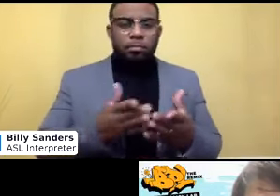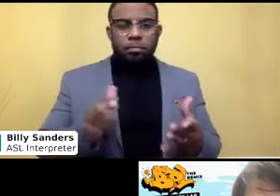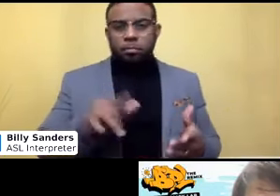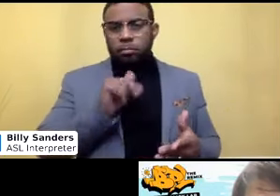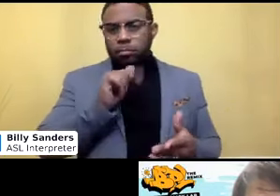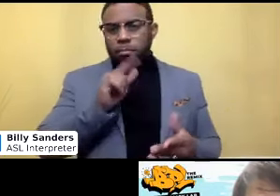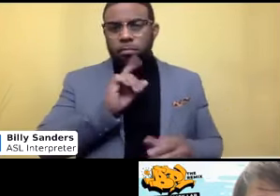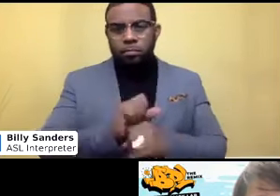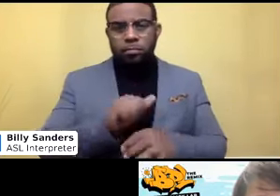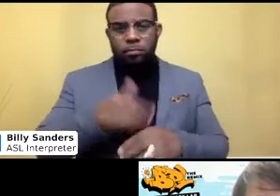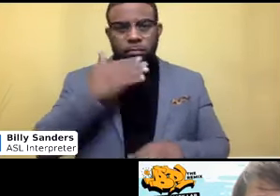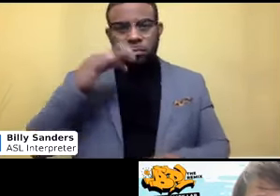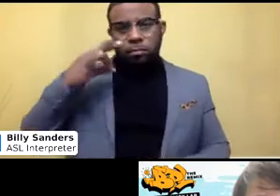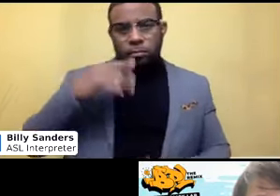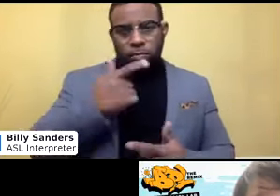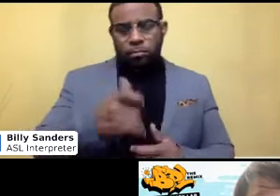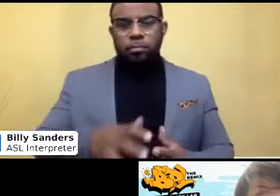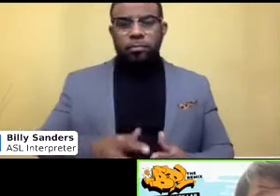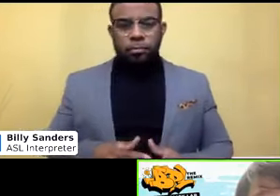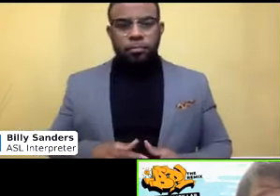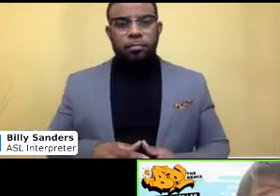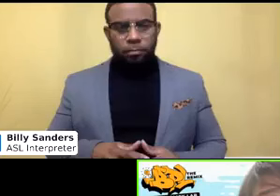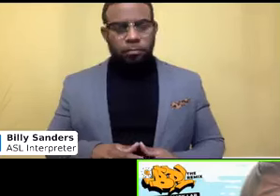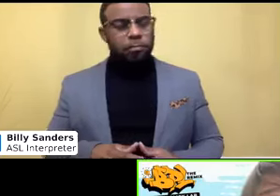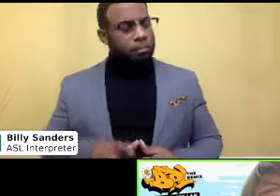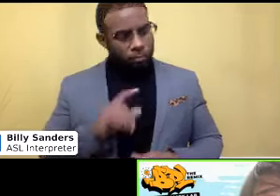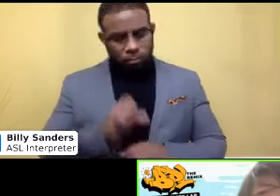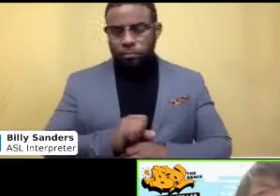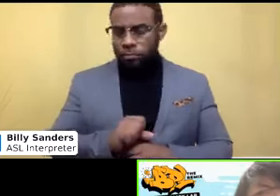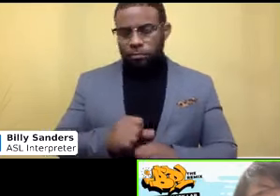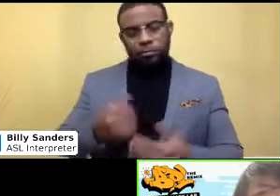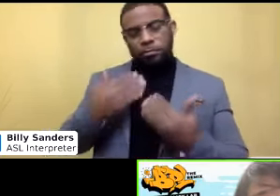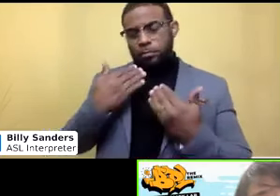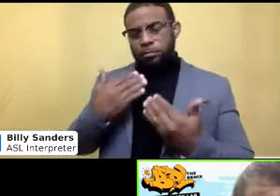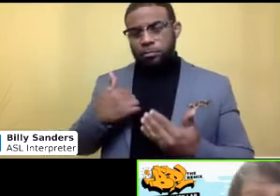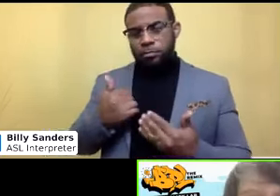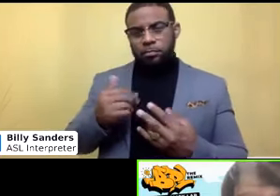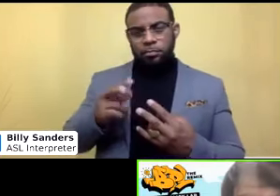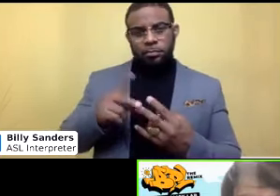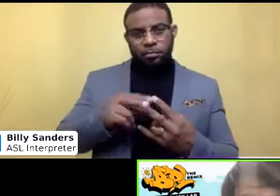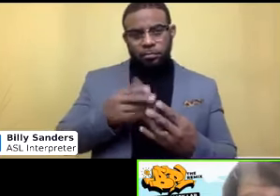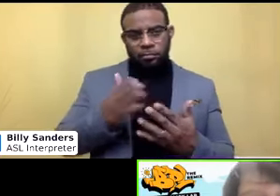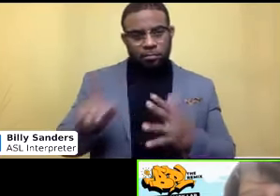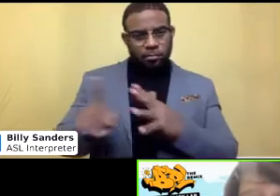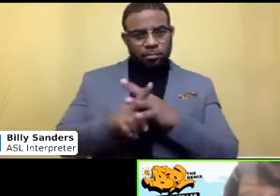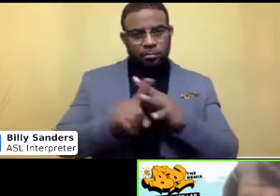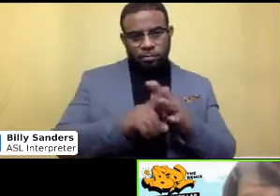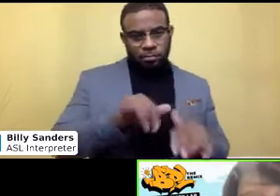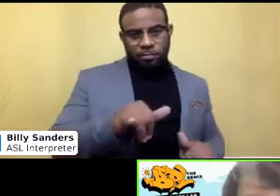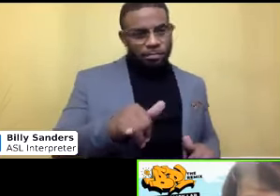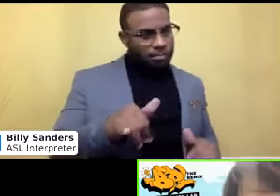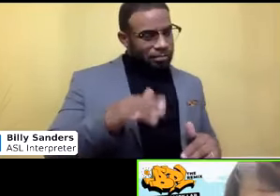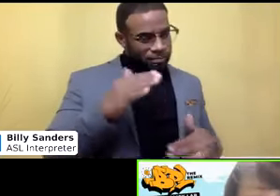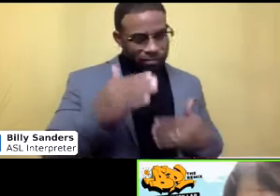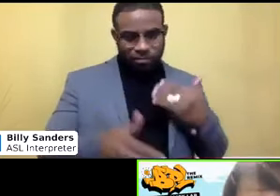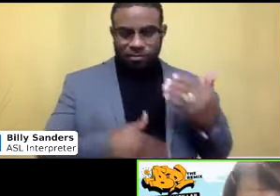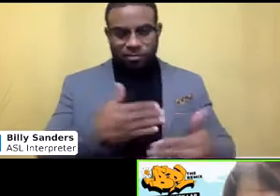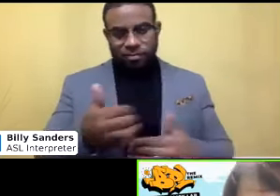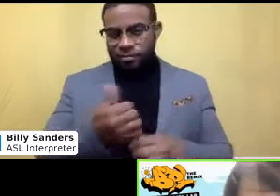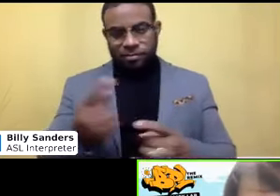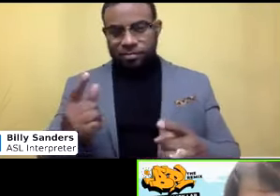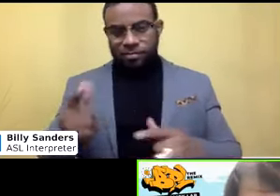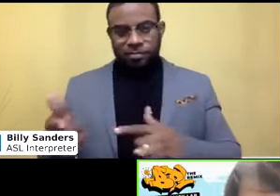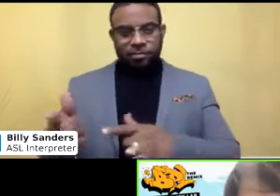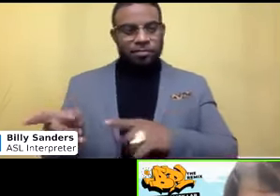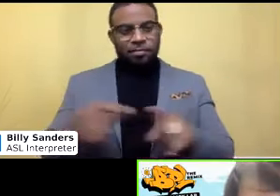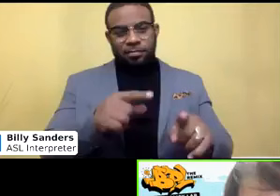not really in the best interest. Yes, absolutely. So, okay, I got a couple of things that came out of that. We're going to, everyone go over